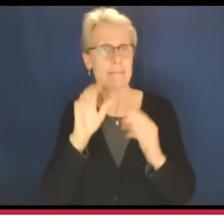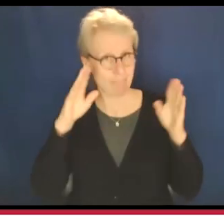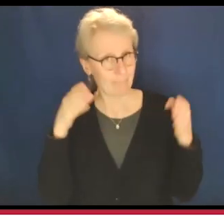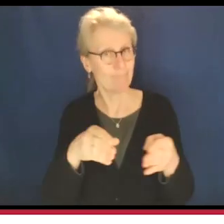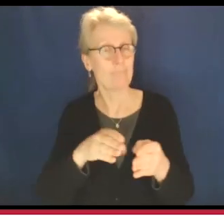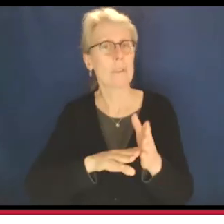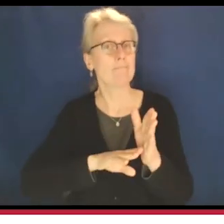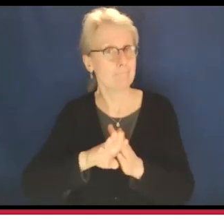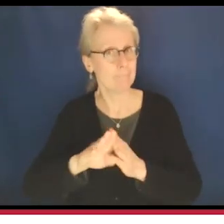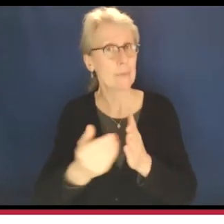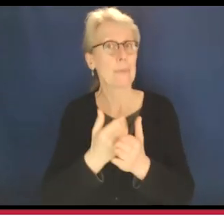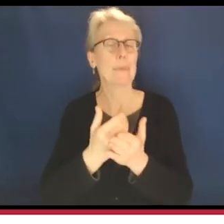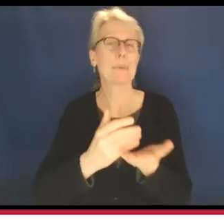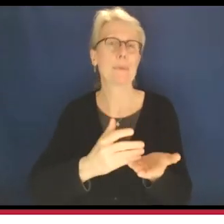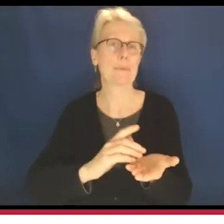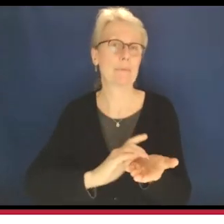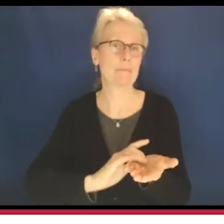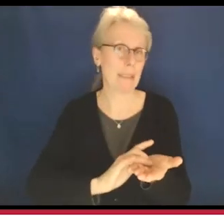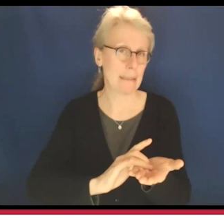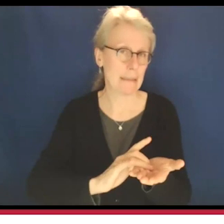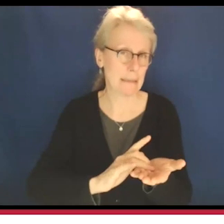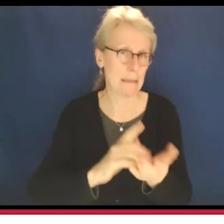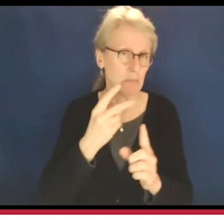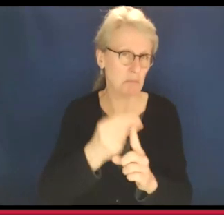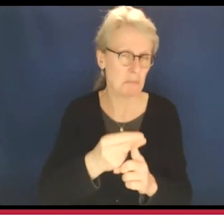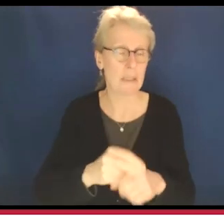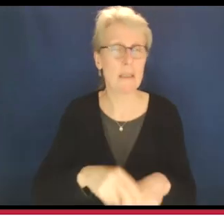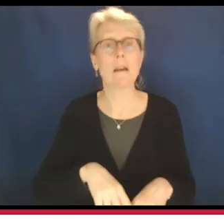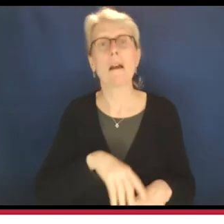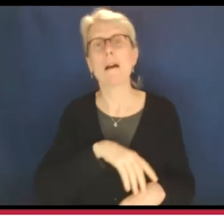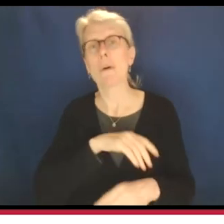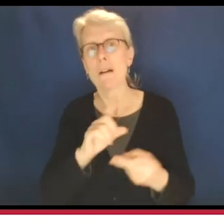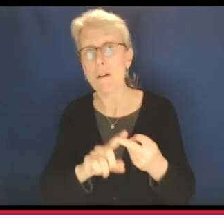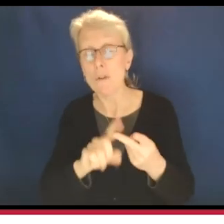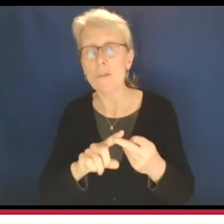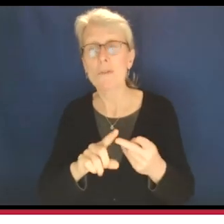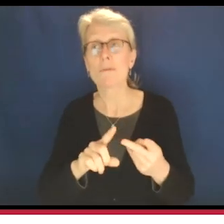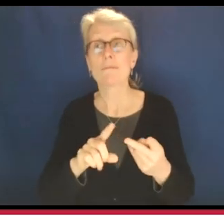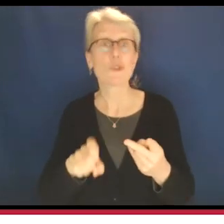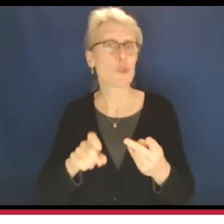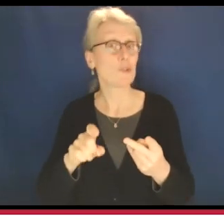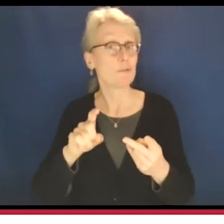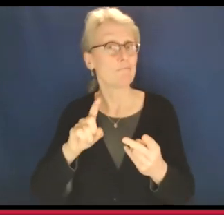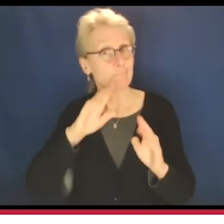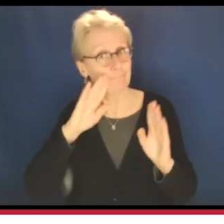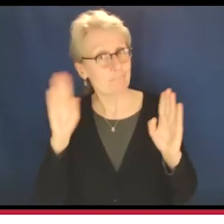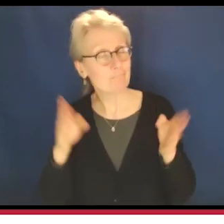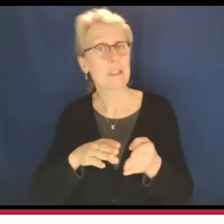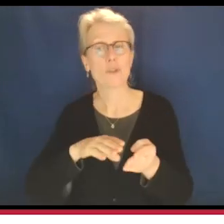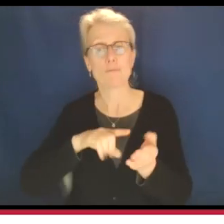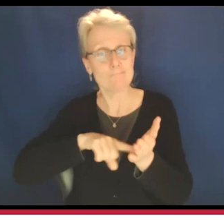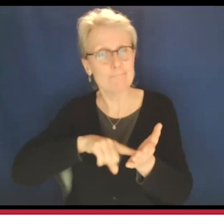humans, and for general purpose capabilities to fight